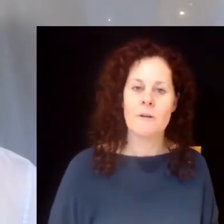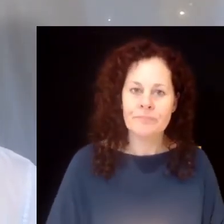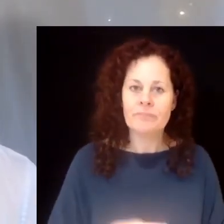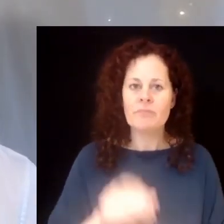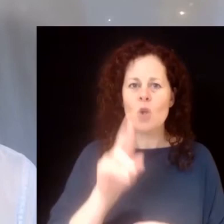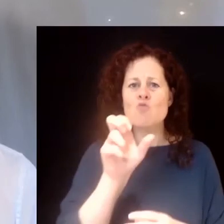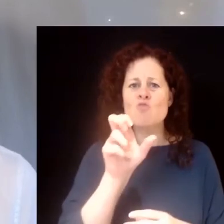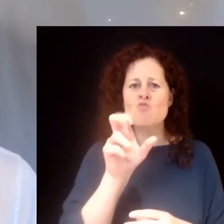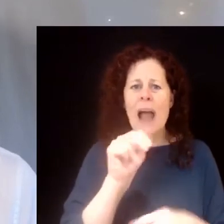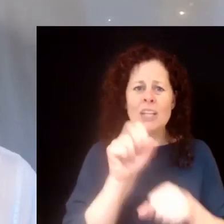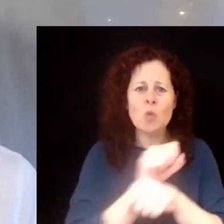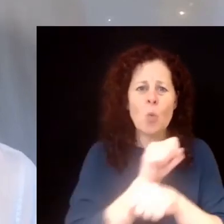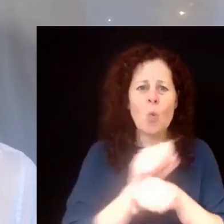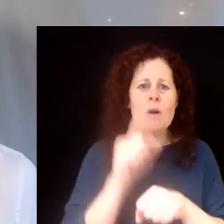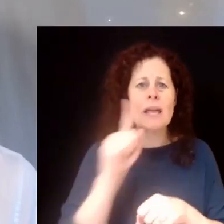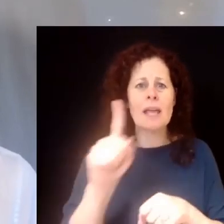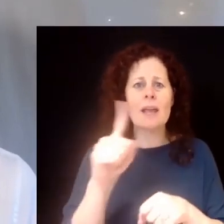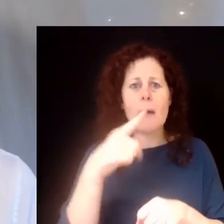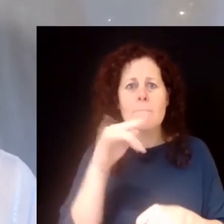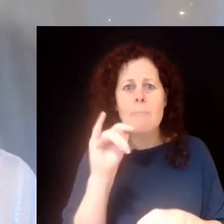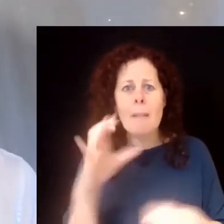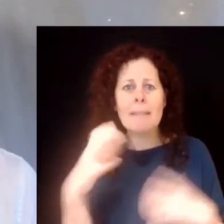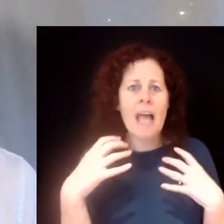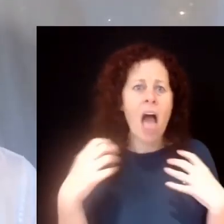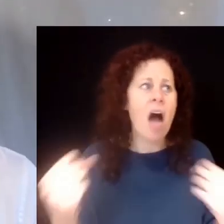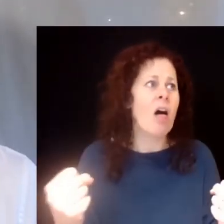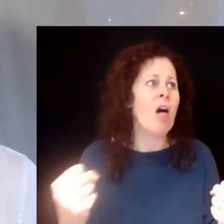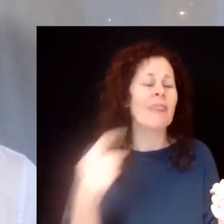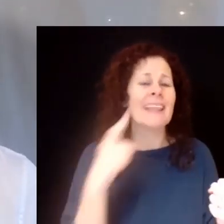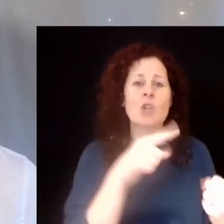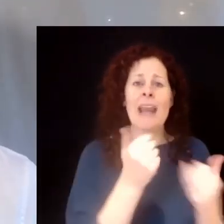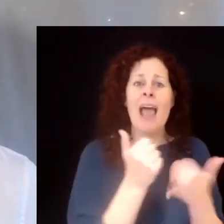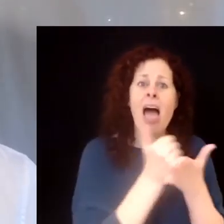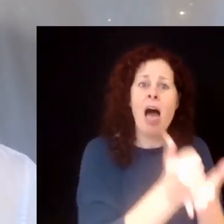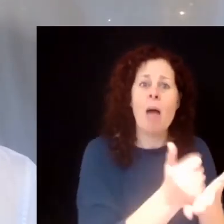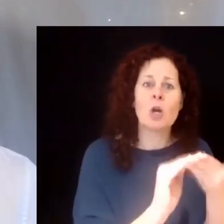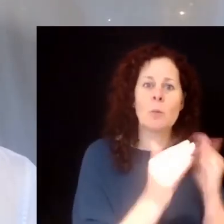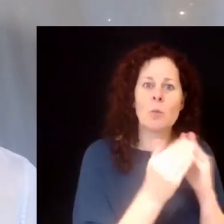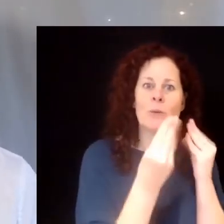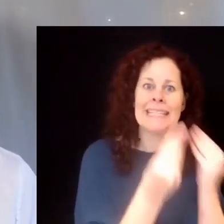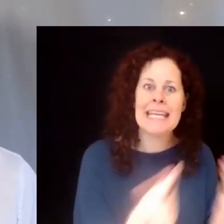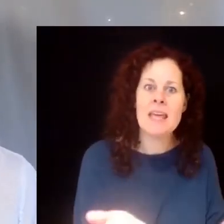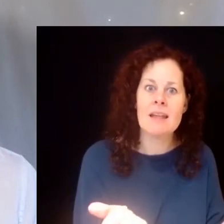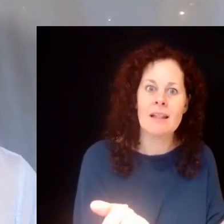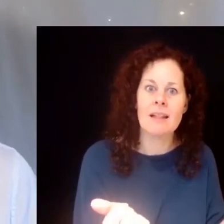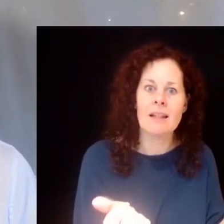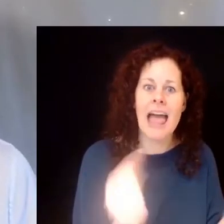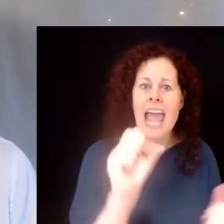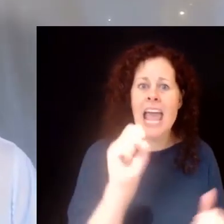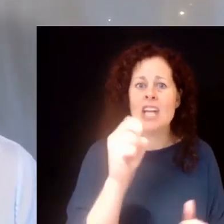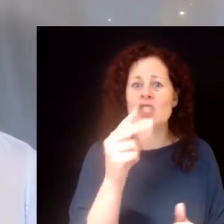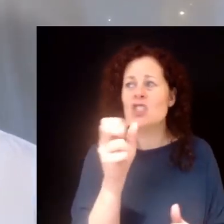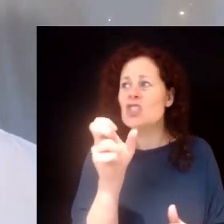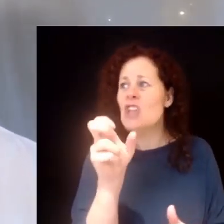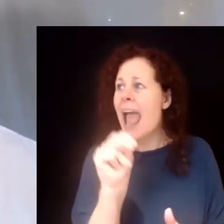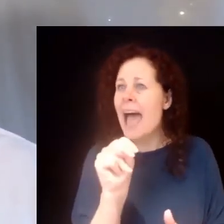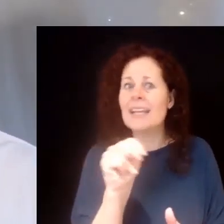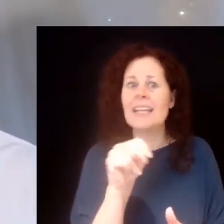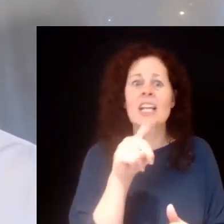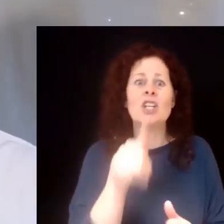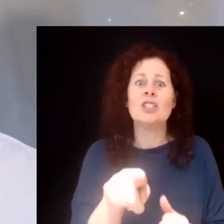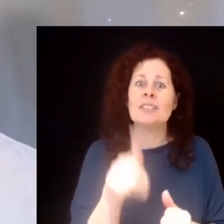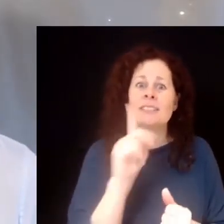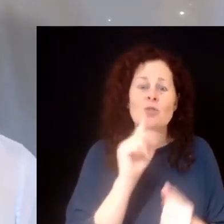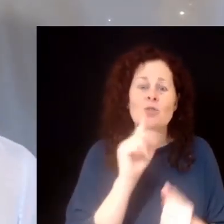of the future, because Nolan is tackling the biggest environmental issues, and Zoe is reclaiming LGBTQ history and faith, and